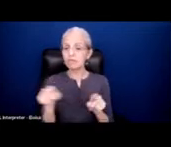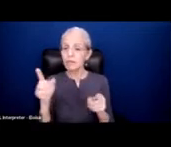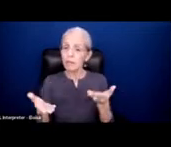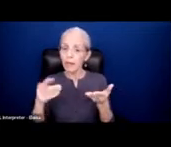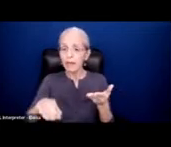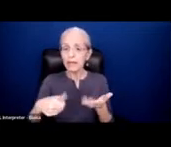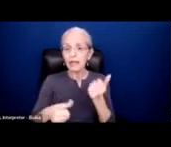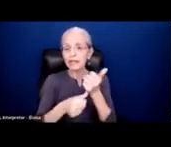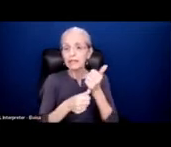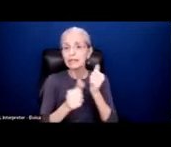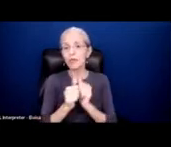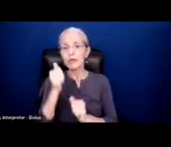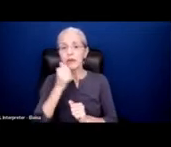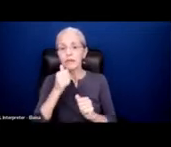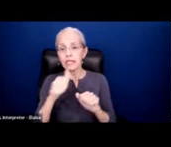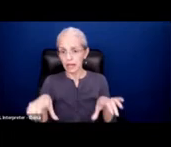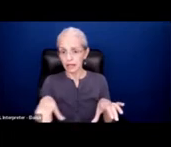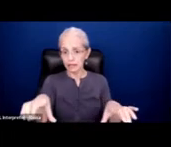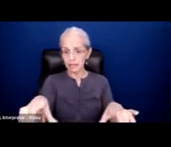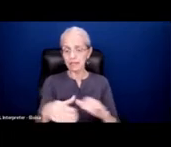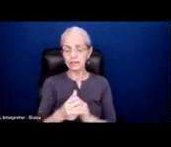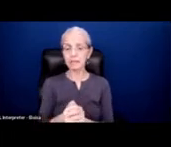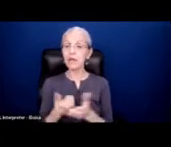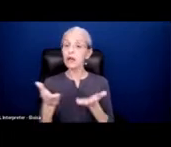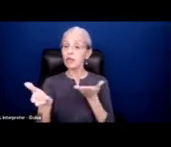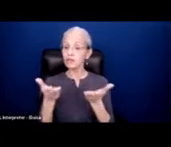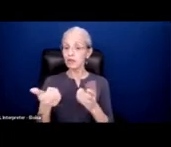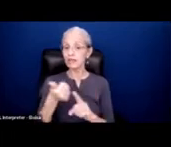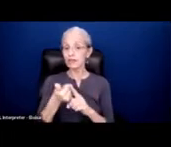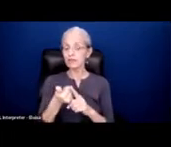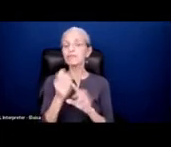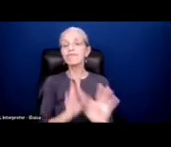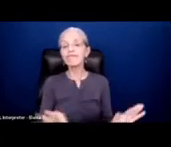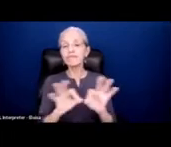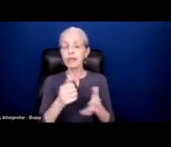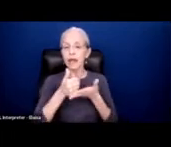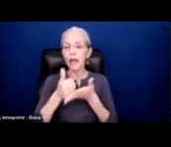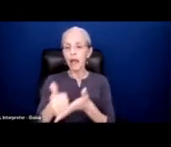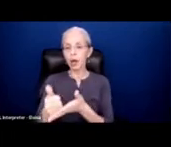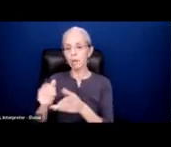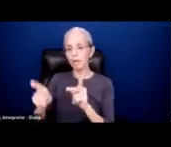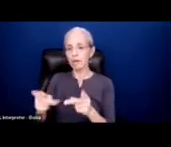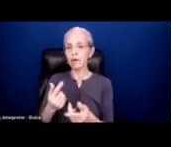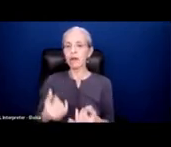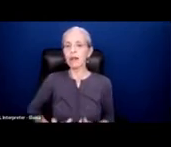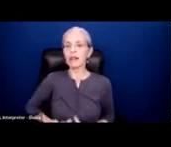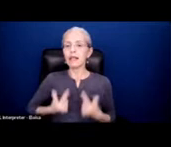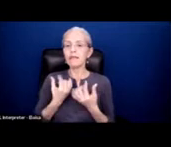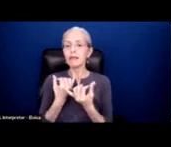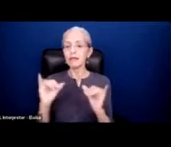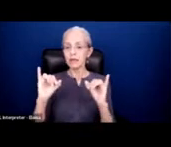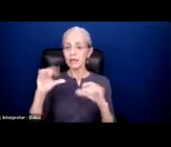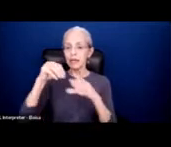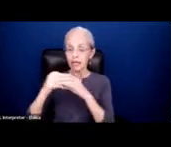with everyday activities. These services are integral to helping users live independently in the community.